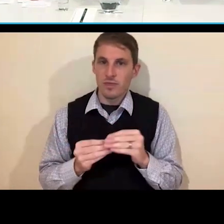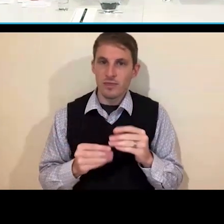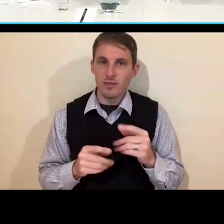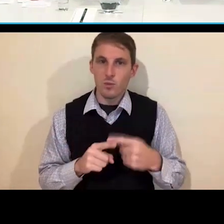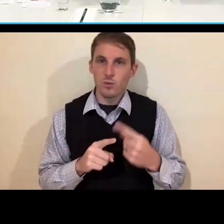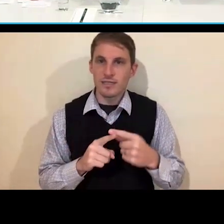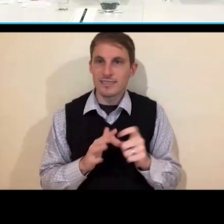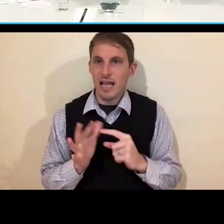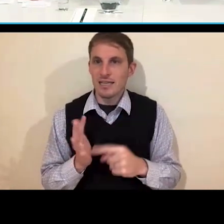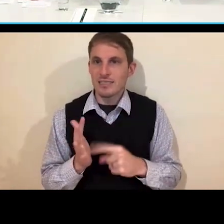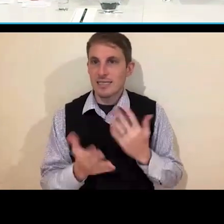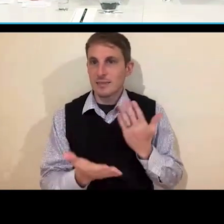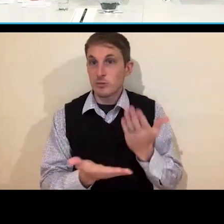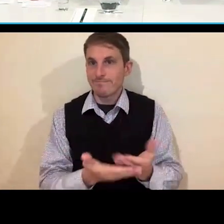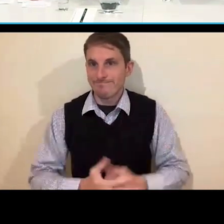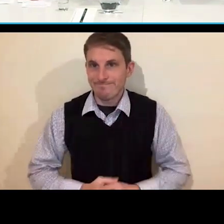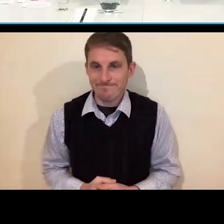submission.